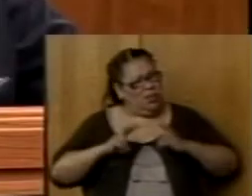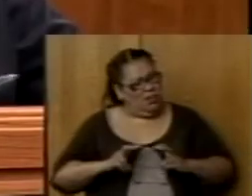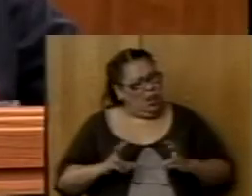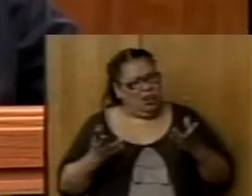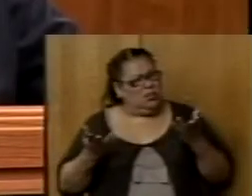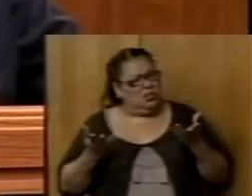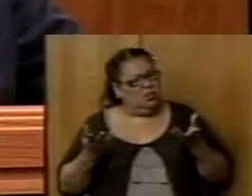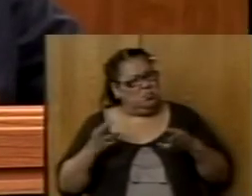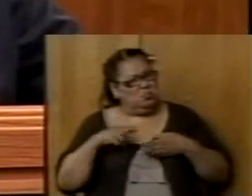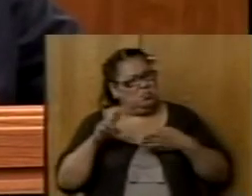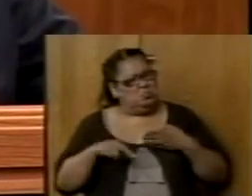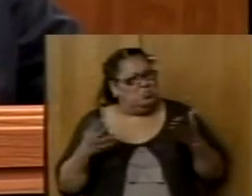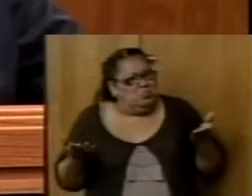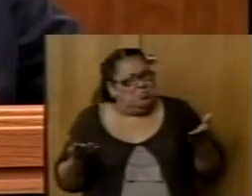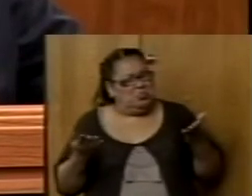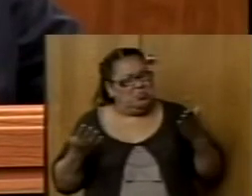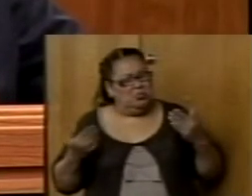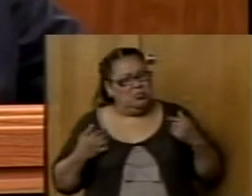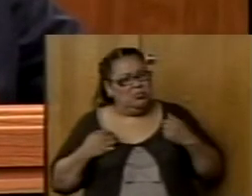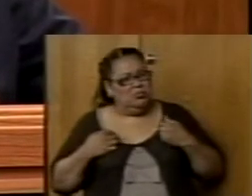the